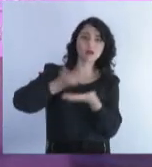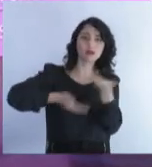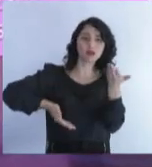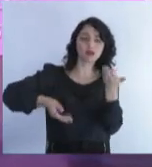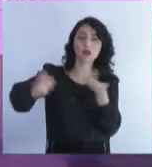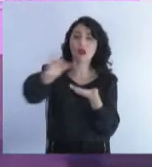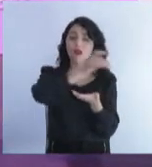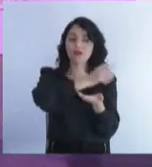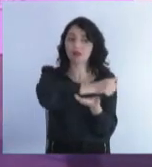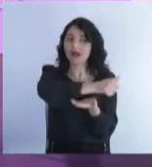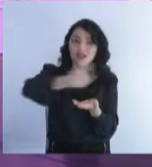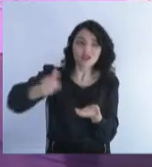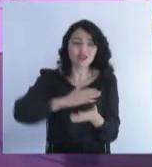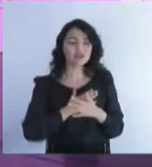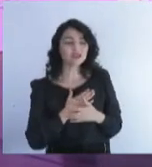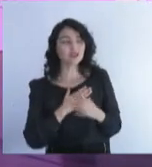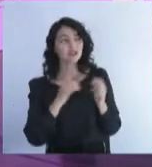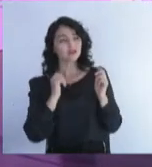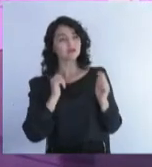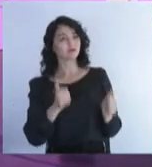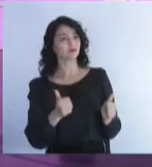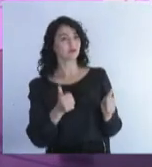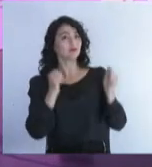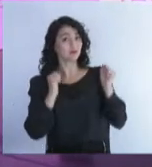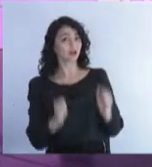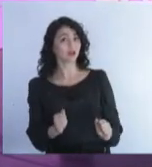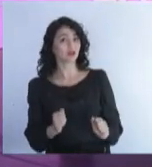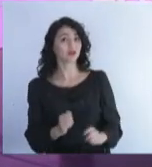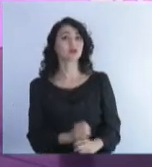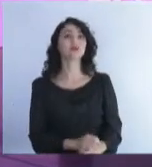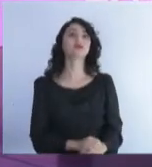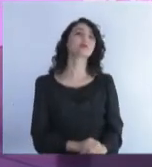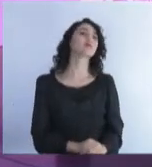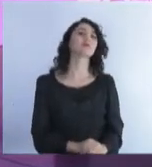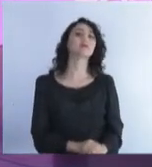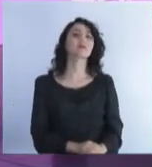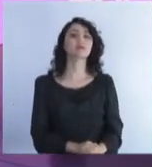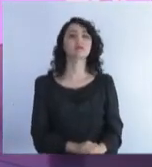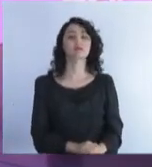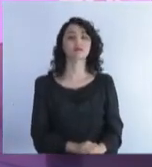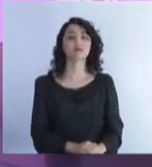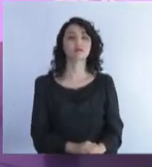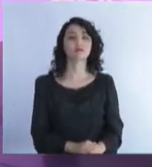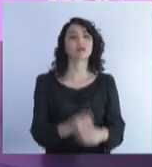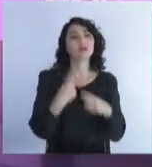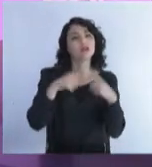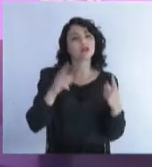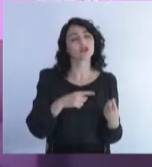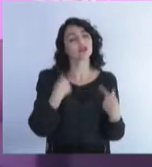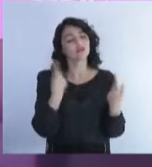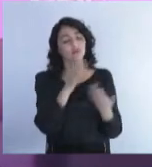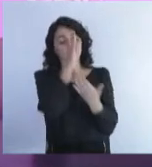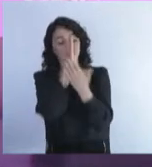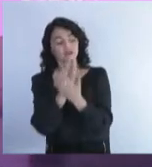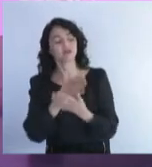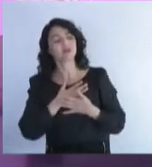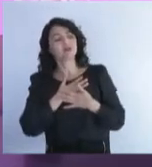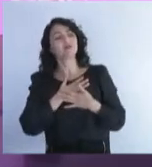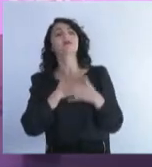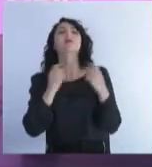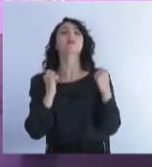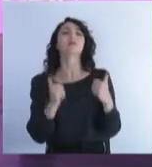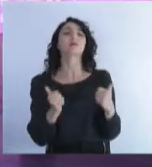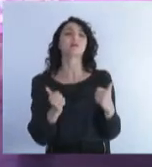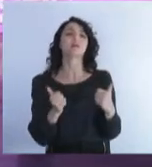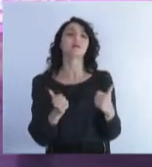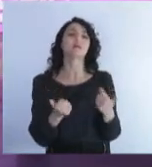each of us a sense of well-being, a sense of satisfaction about the actions we take. And I think if